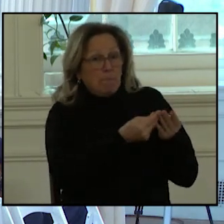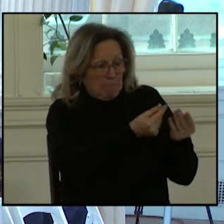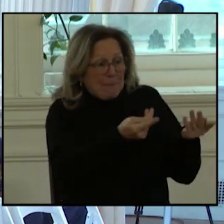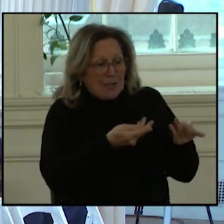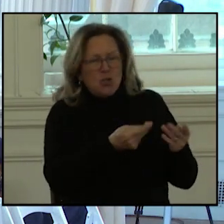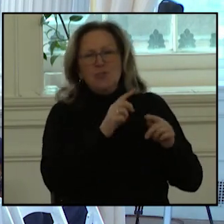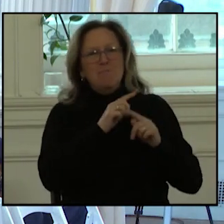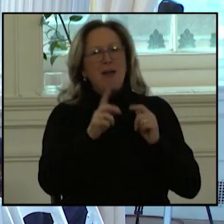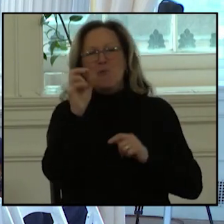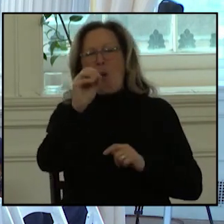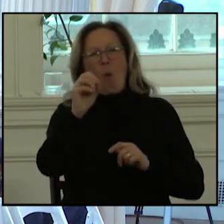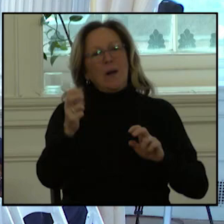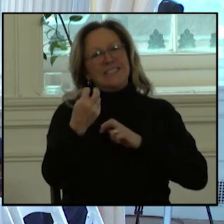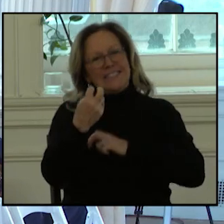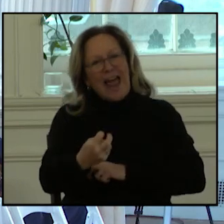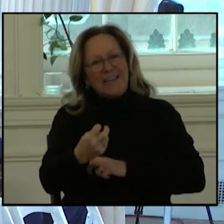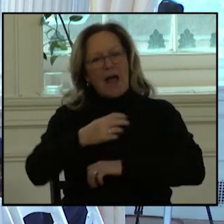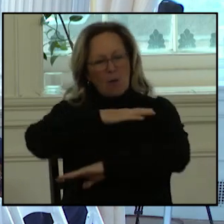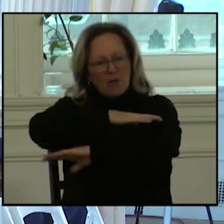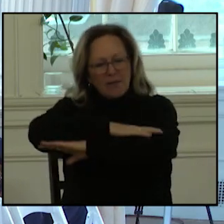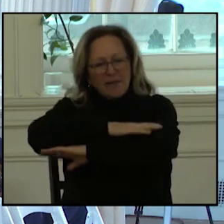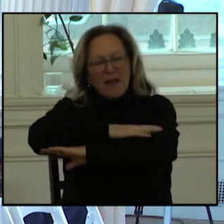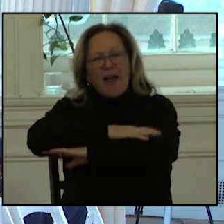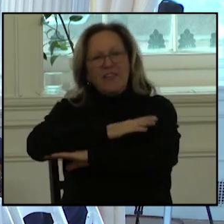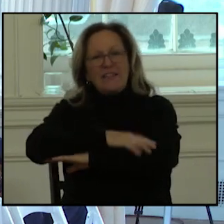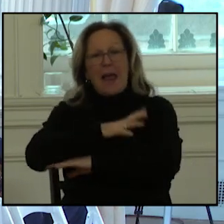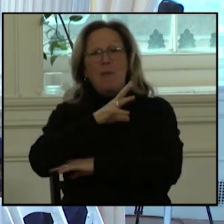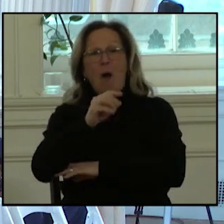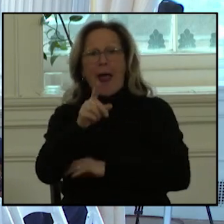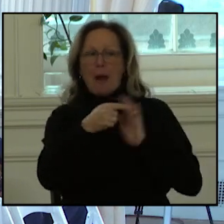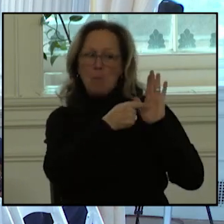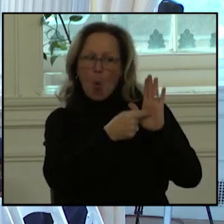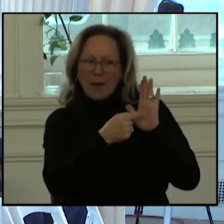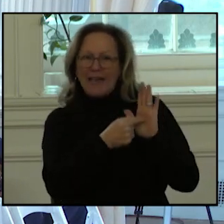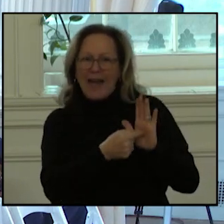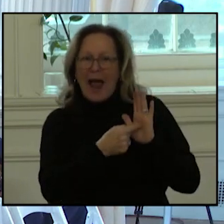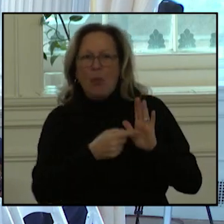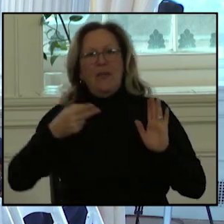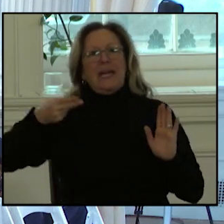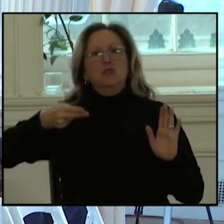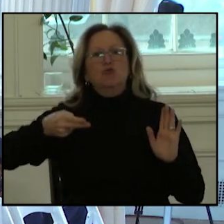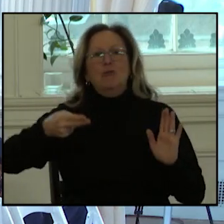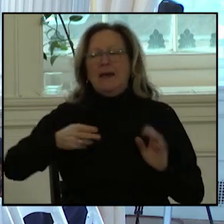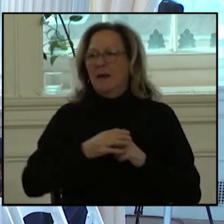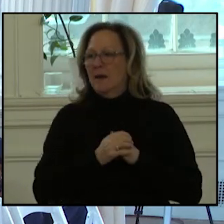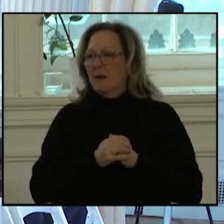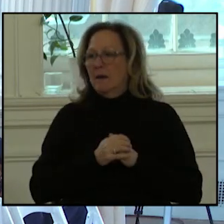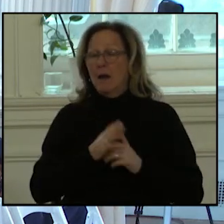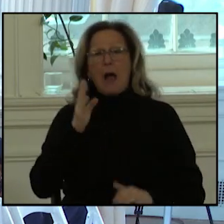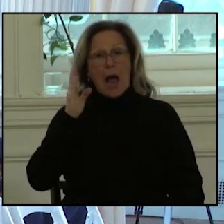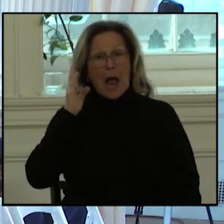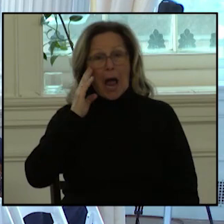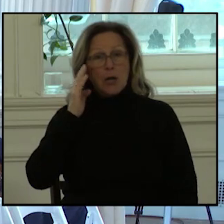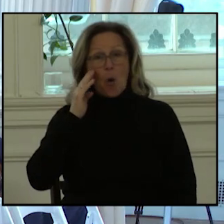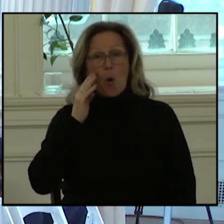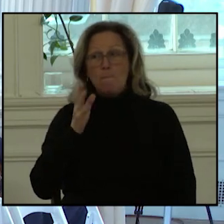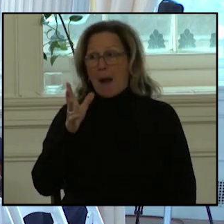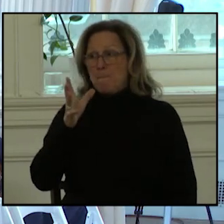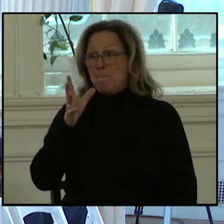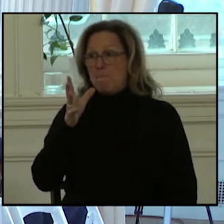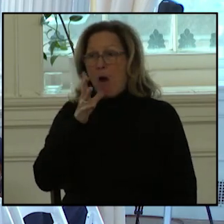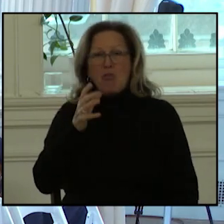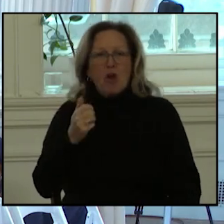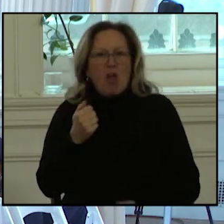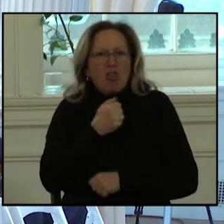sat down at the dinner table and pointed out all those things. I know that my mother was a person who loved to